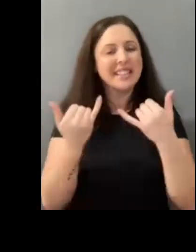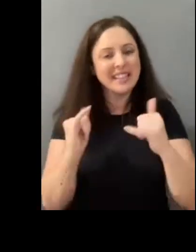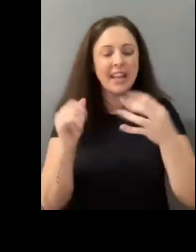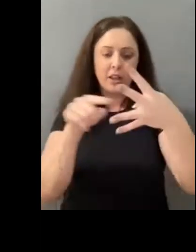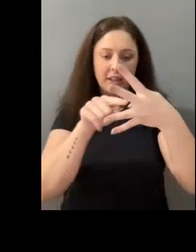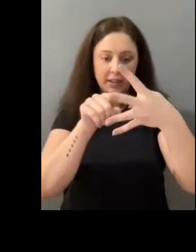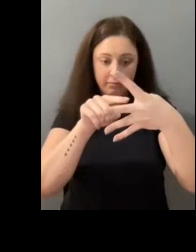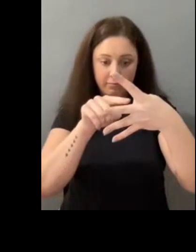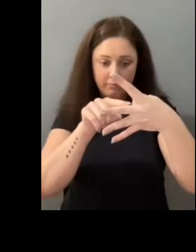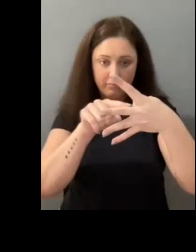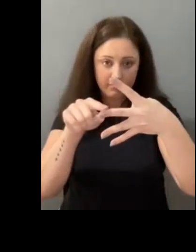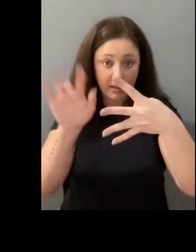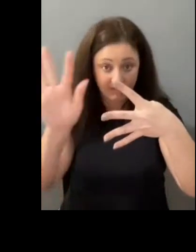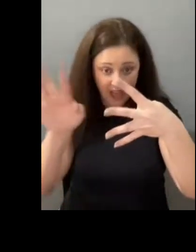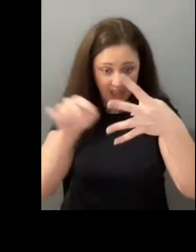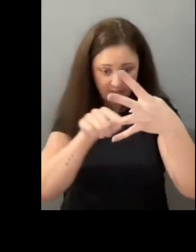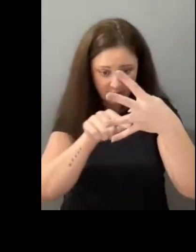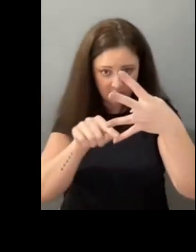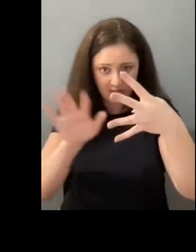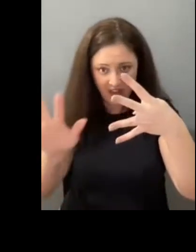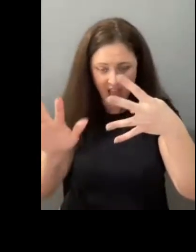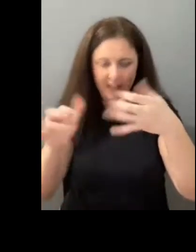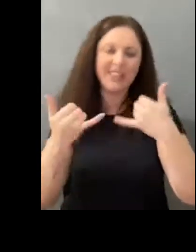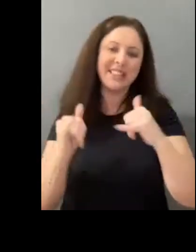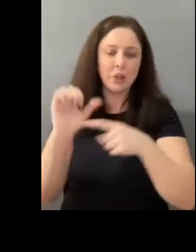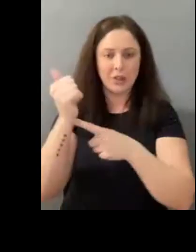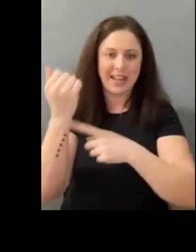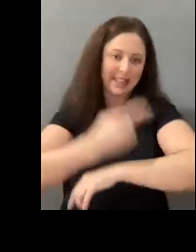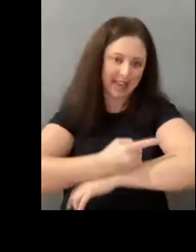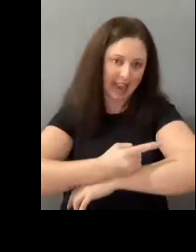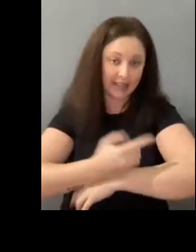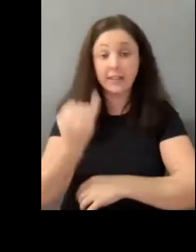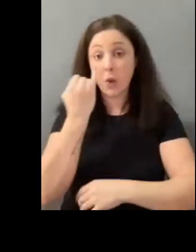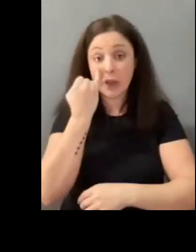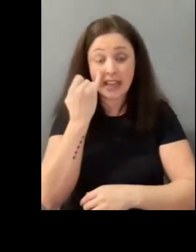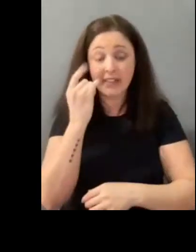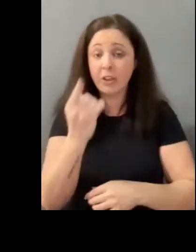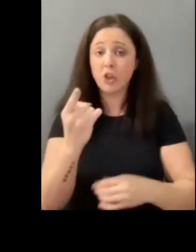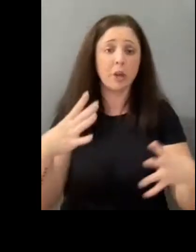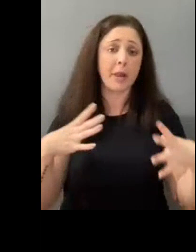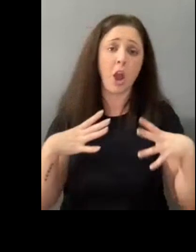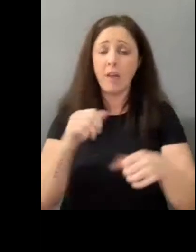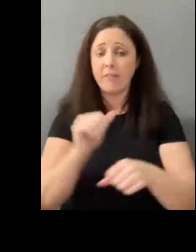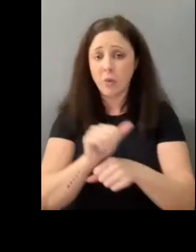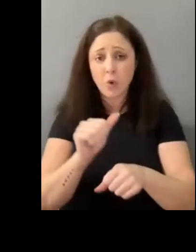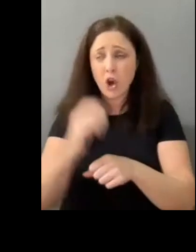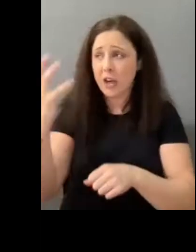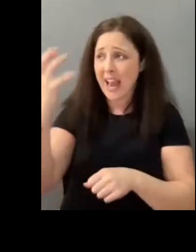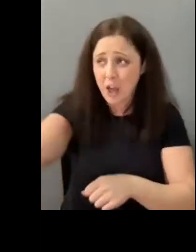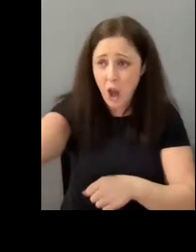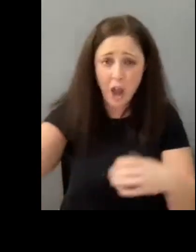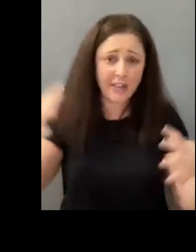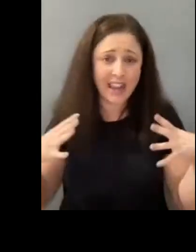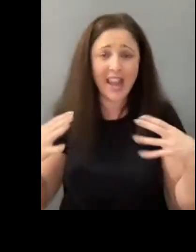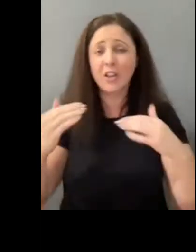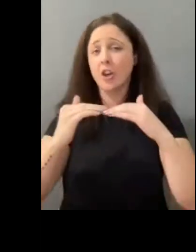10 days. If for some reason you're going to be off work, you're on vacation, it's longer than a